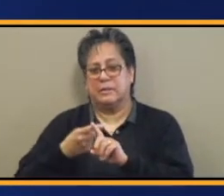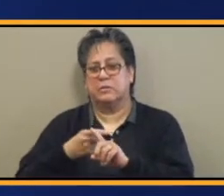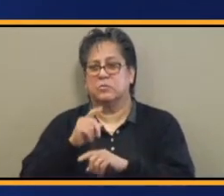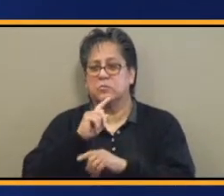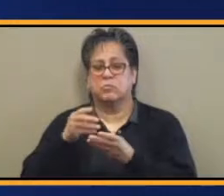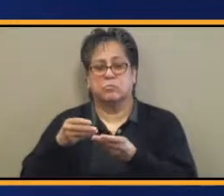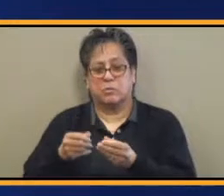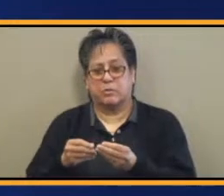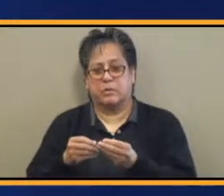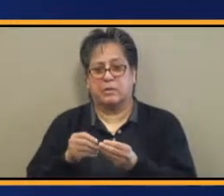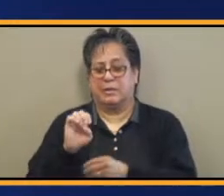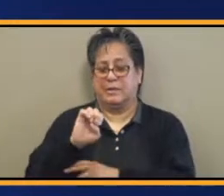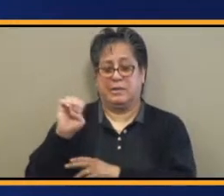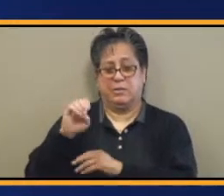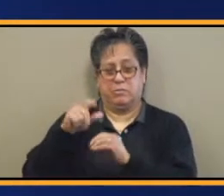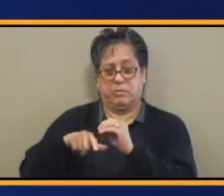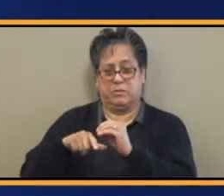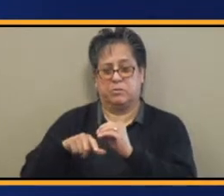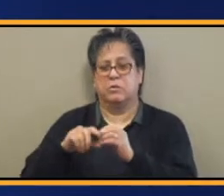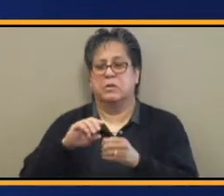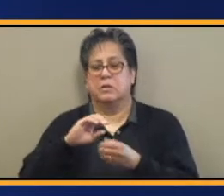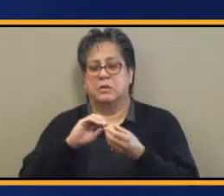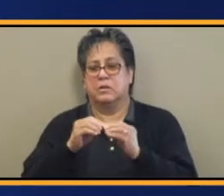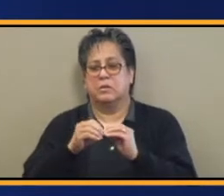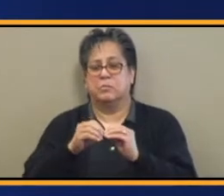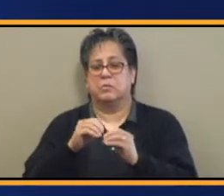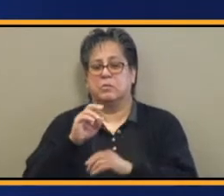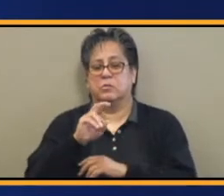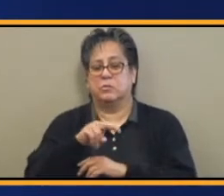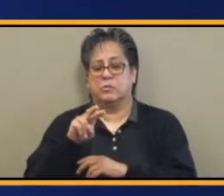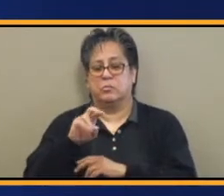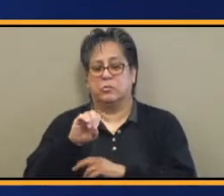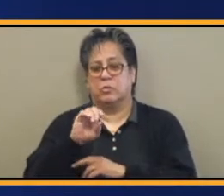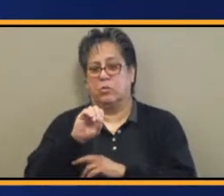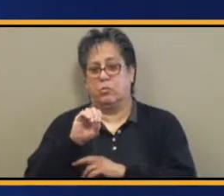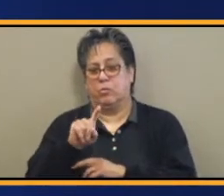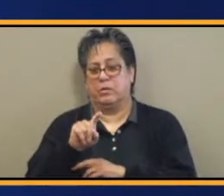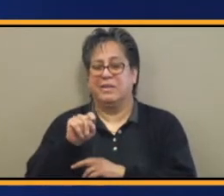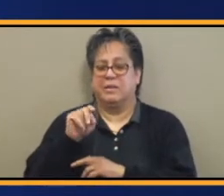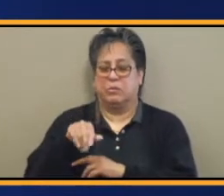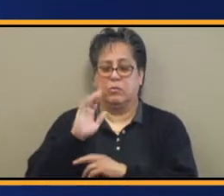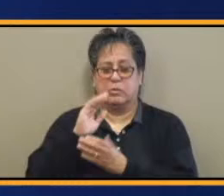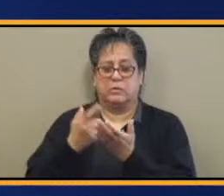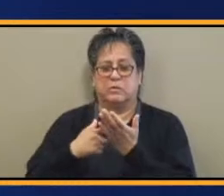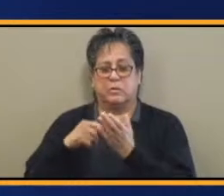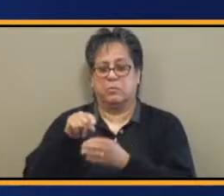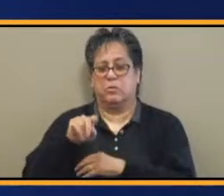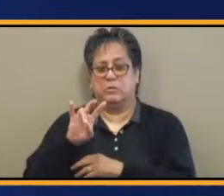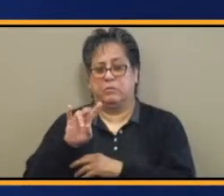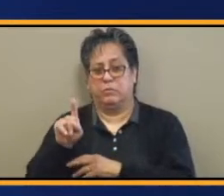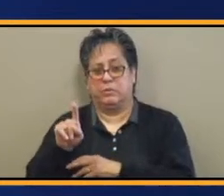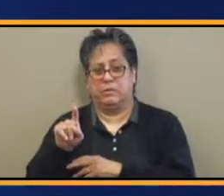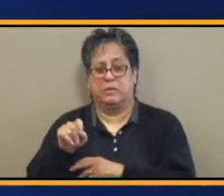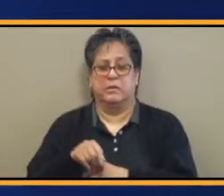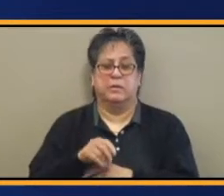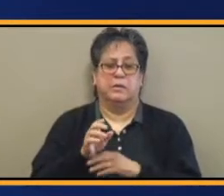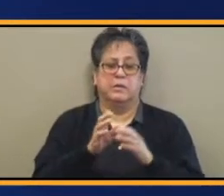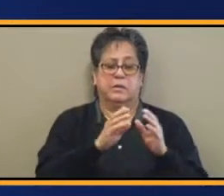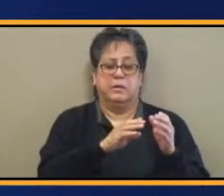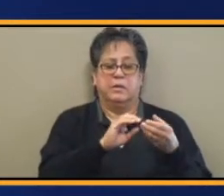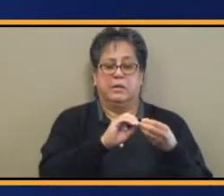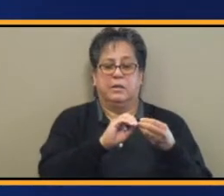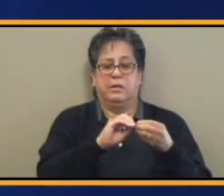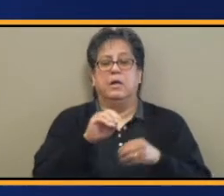real property located in East El Paso, HQ number 24-2201, under 551.071 and